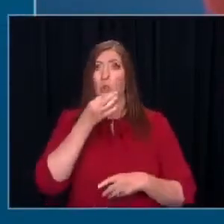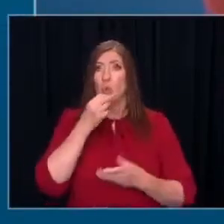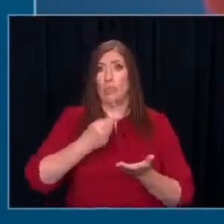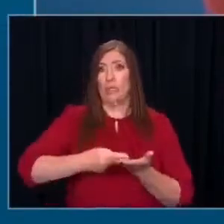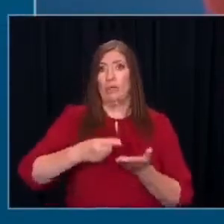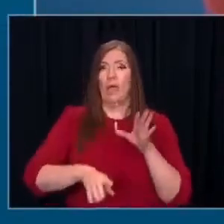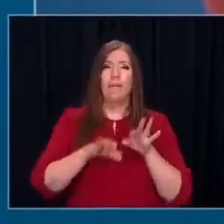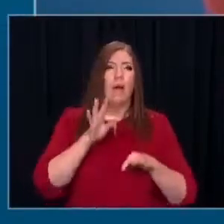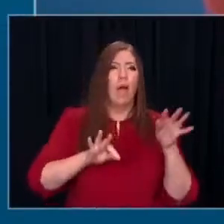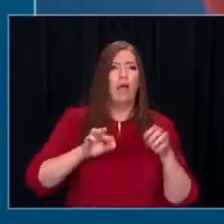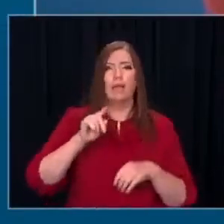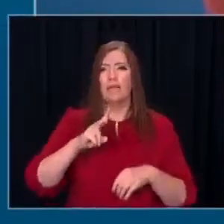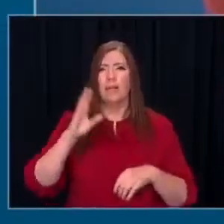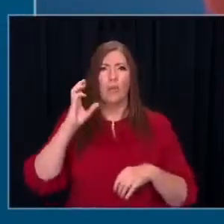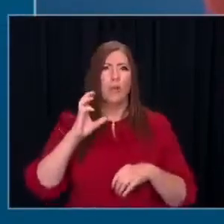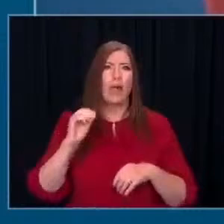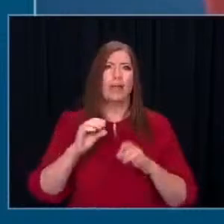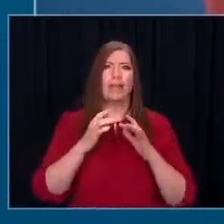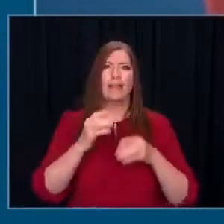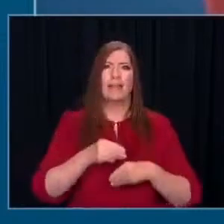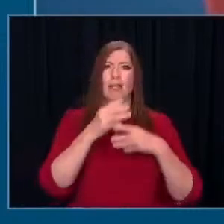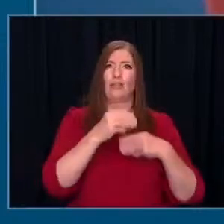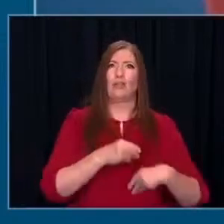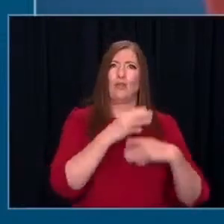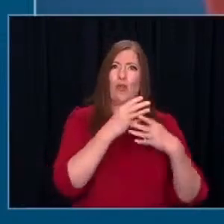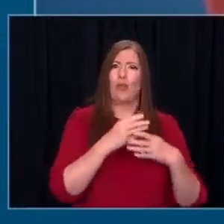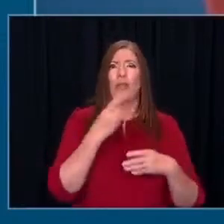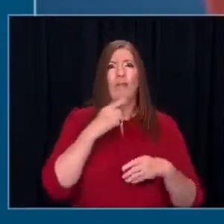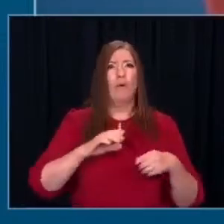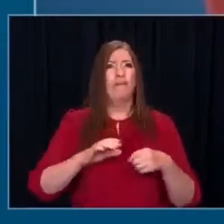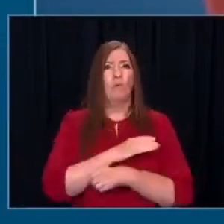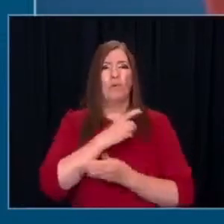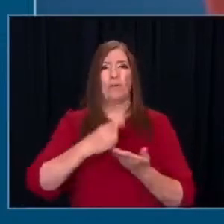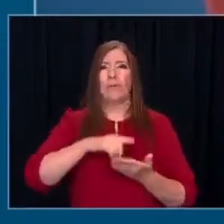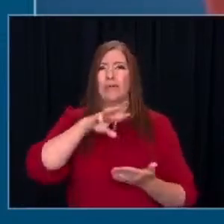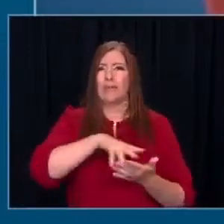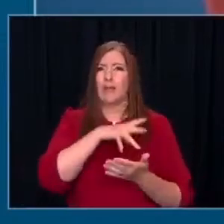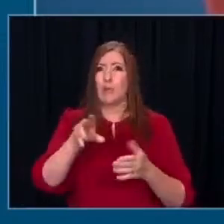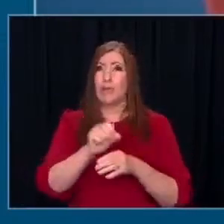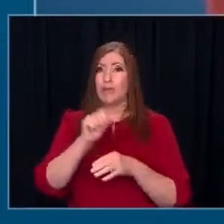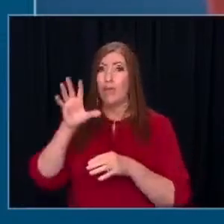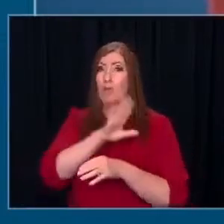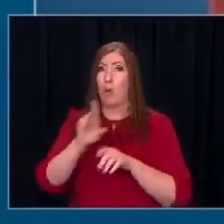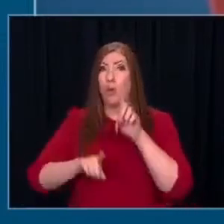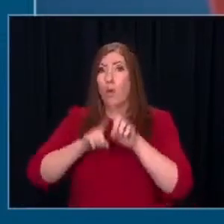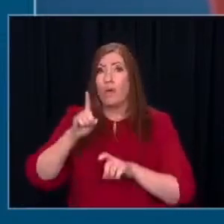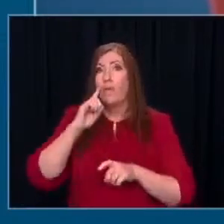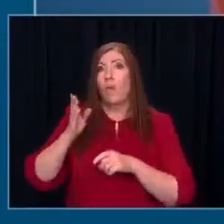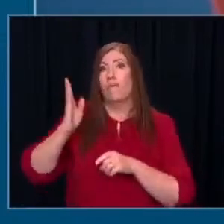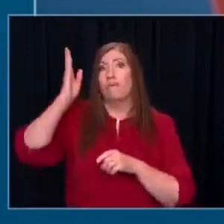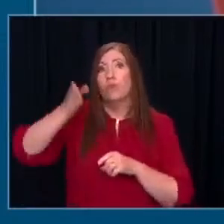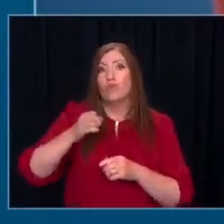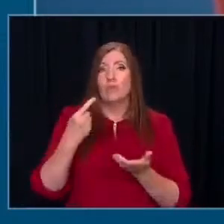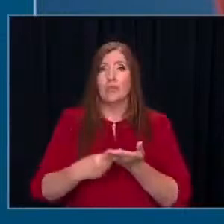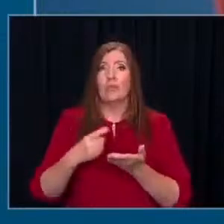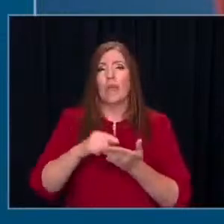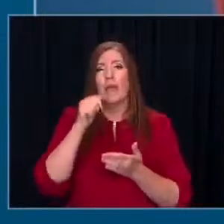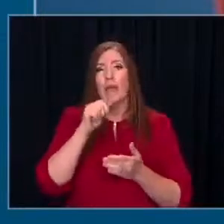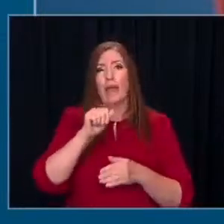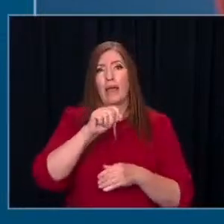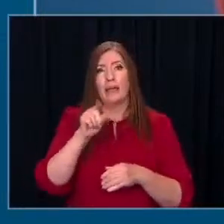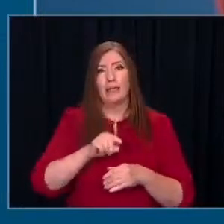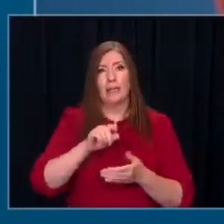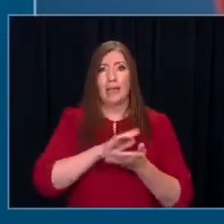on TV, radio, and digital platforms. For the full debate schedule and to submit questions for future debates, head to